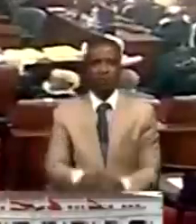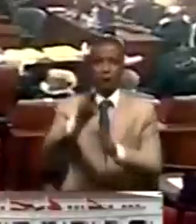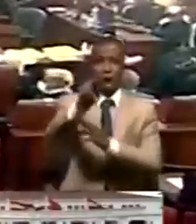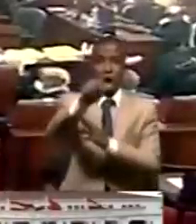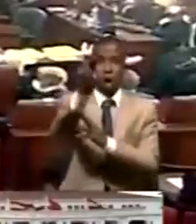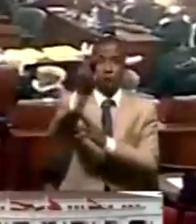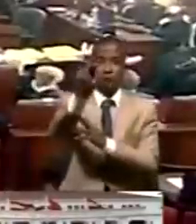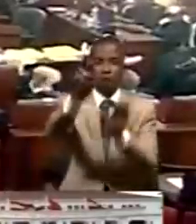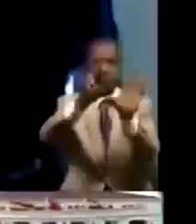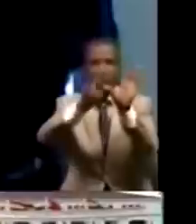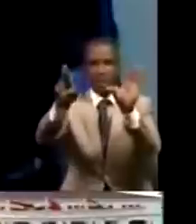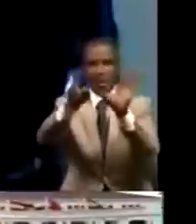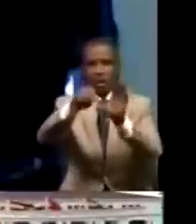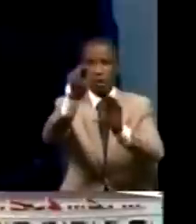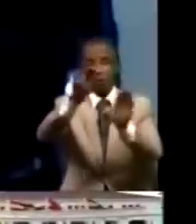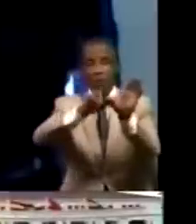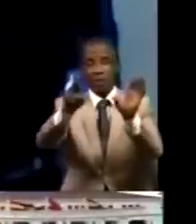Region